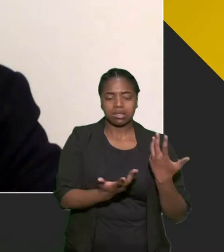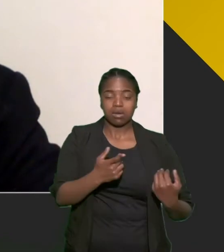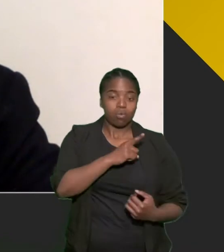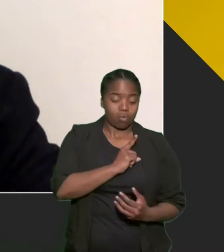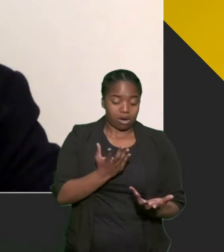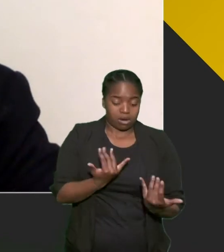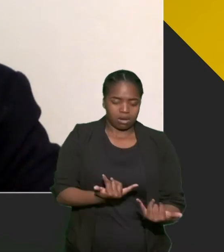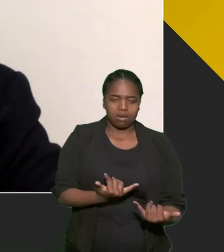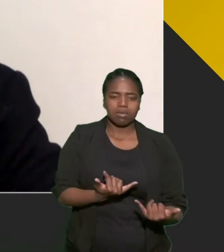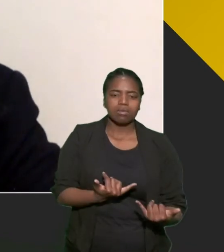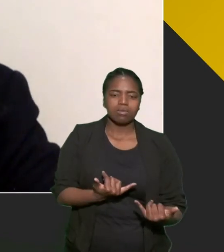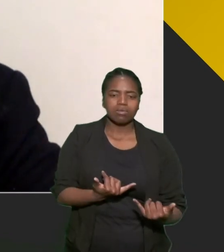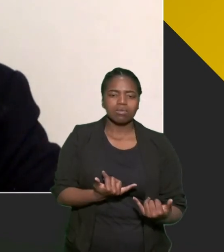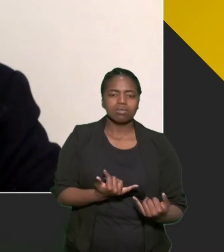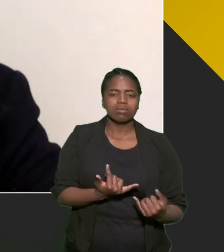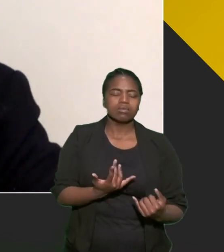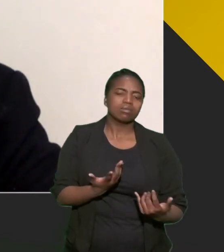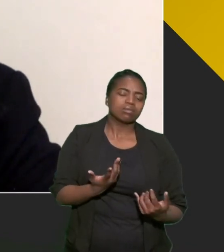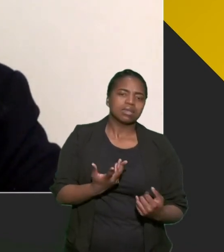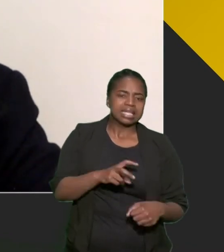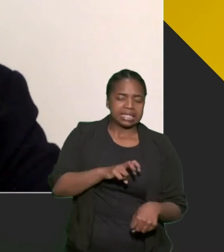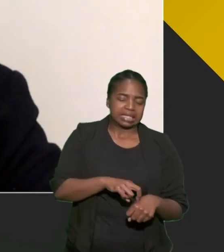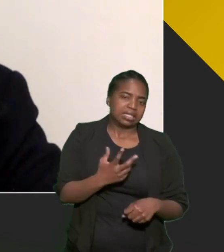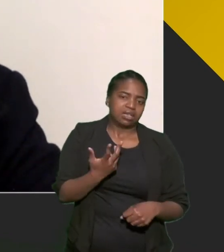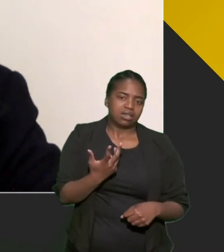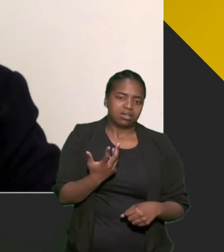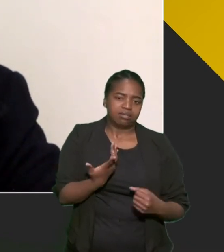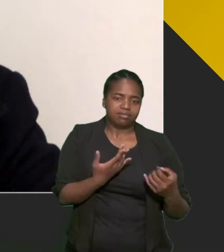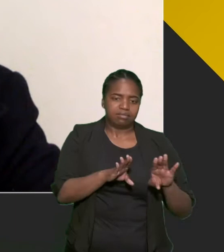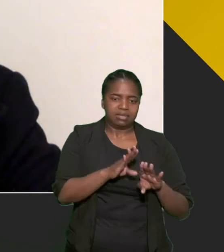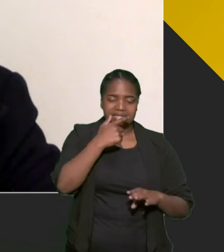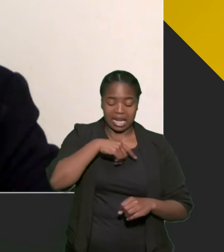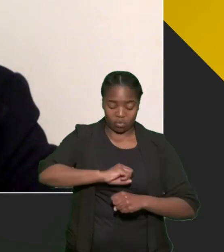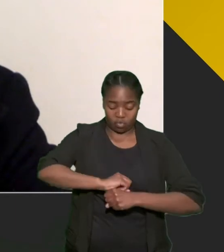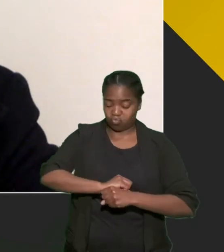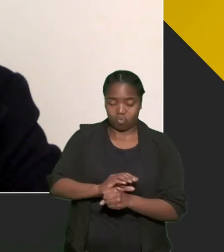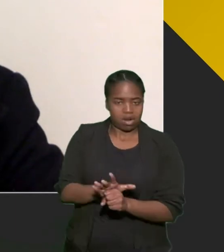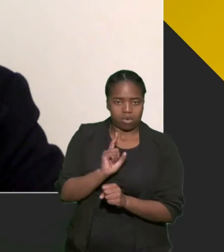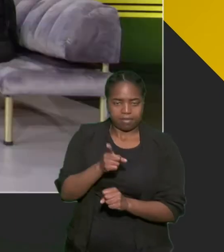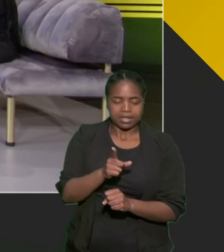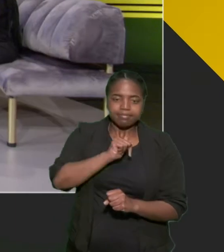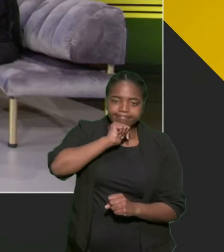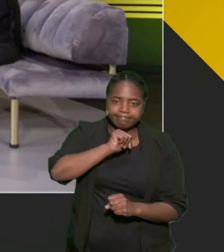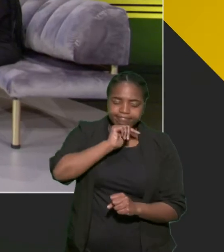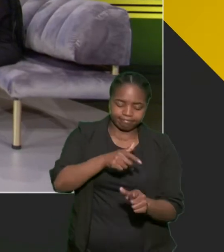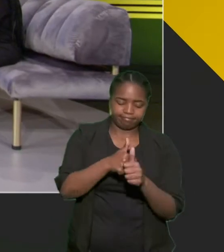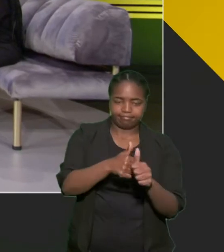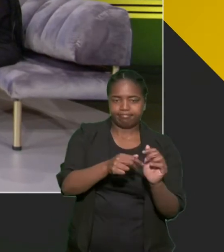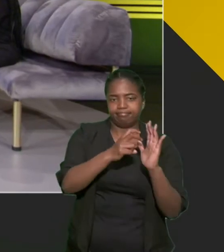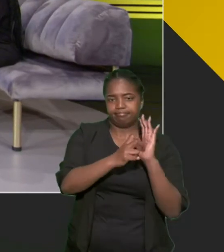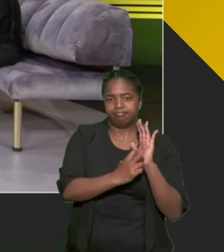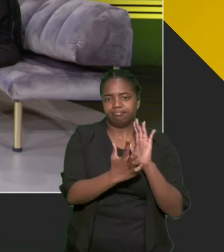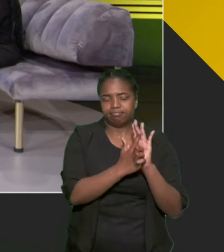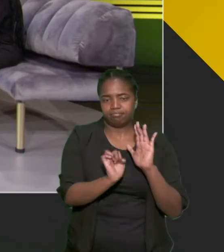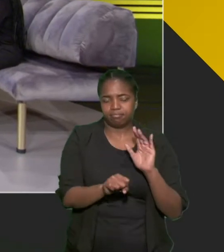now, like, it's going to live with the virus, sadly. So living with the virus then now means, how better do we manage our